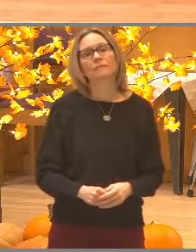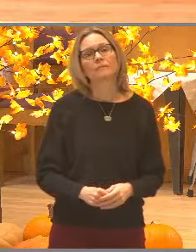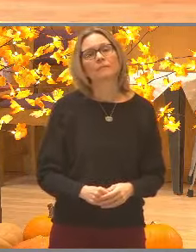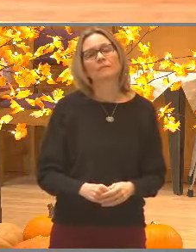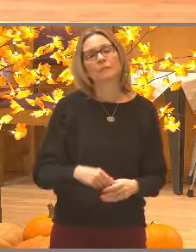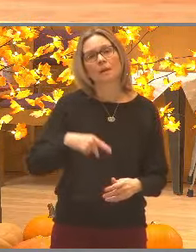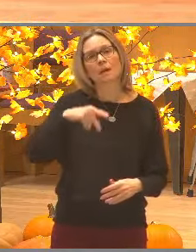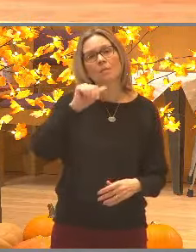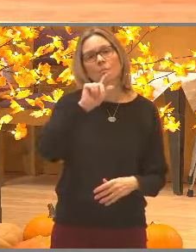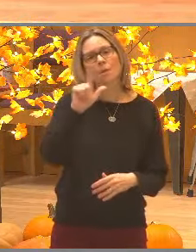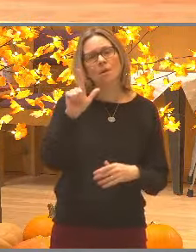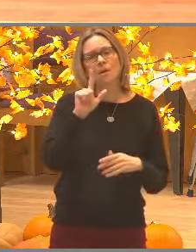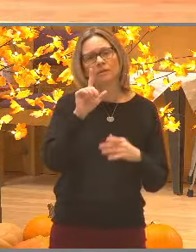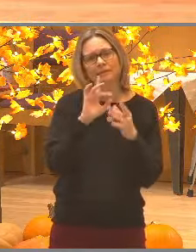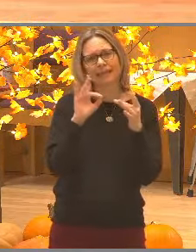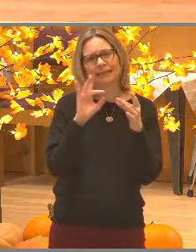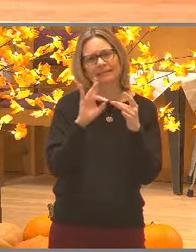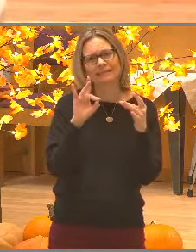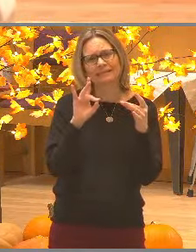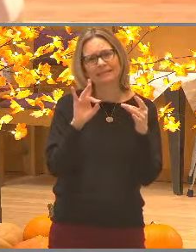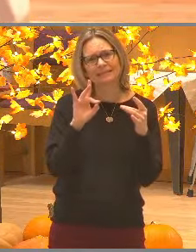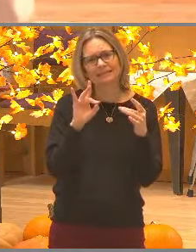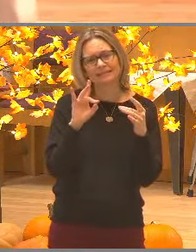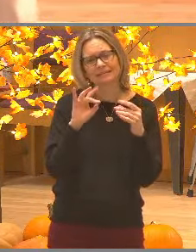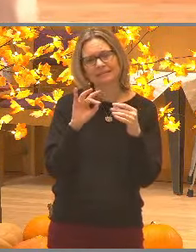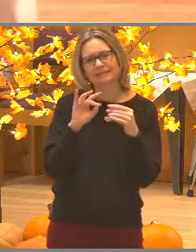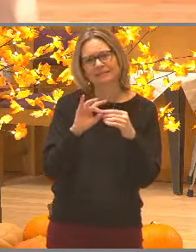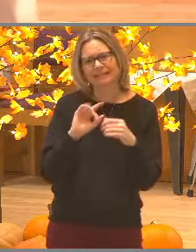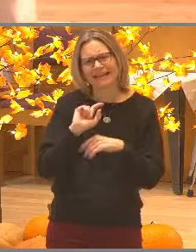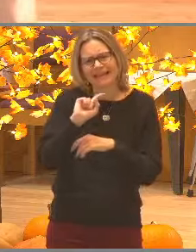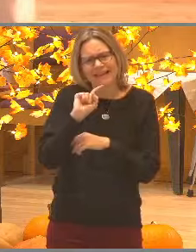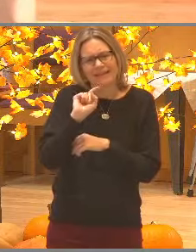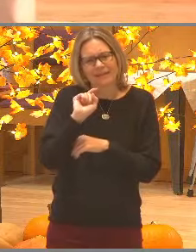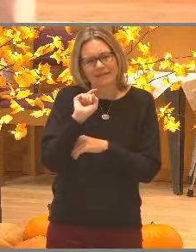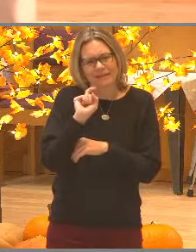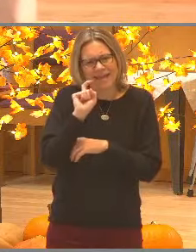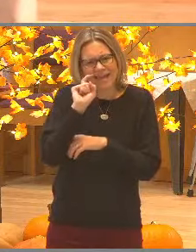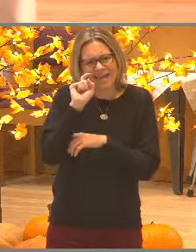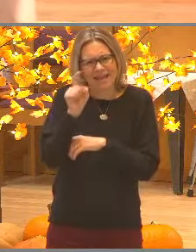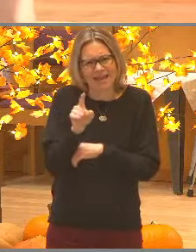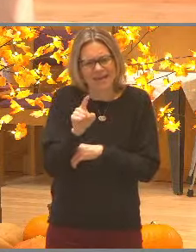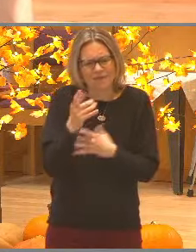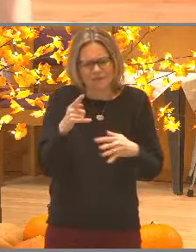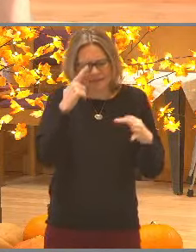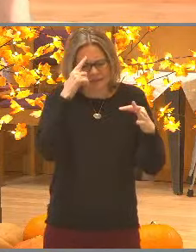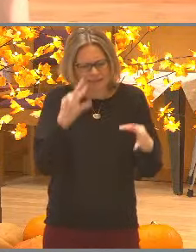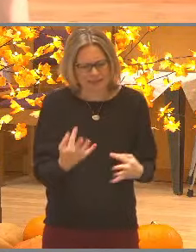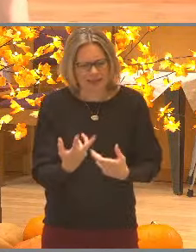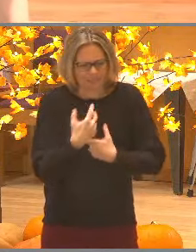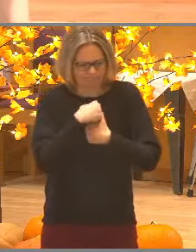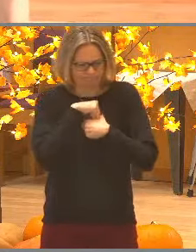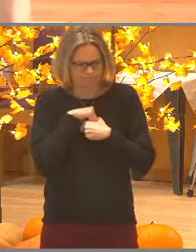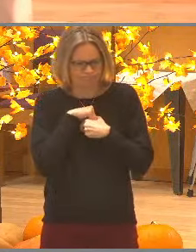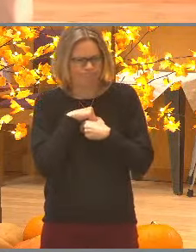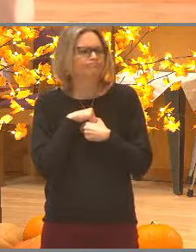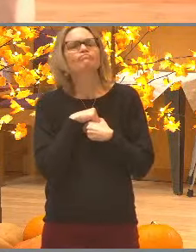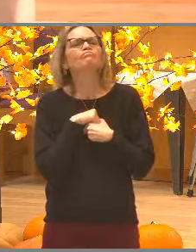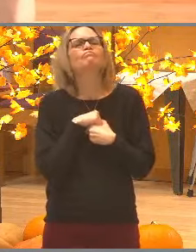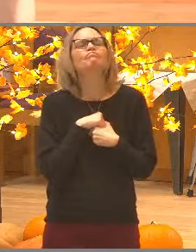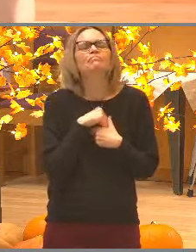you must give according to what you have inwardly decided, not sadly, not